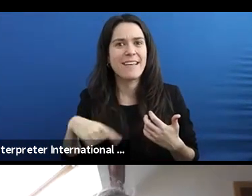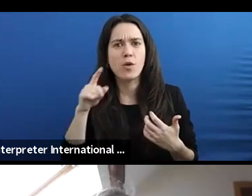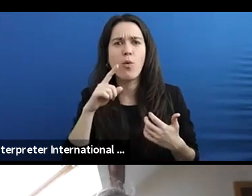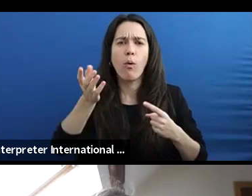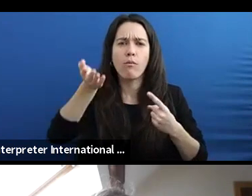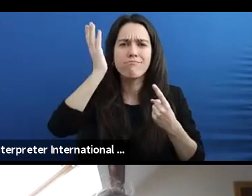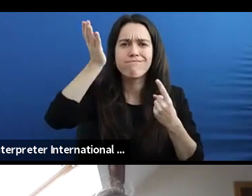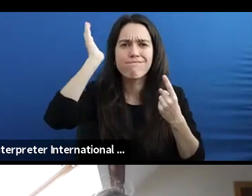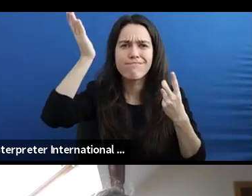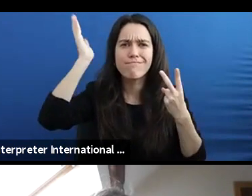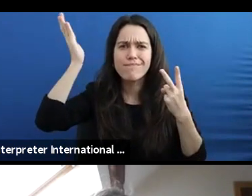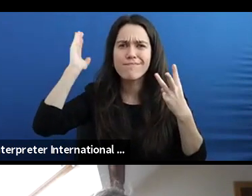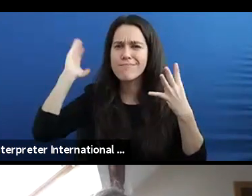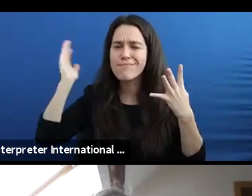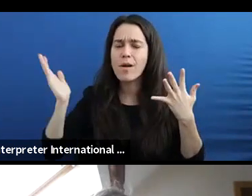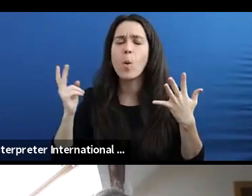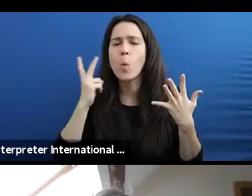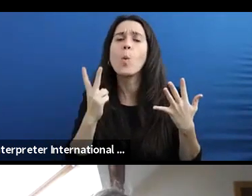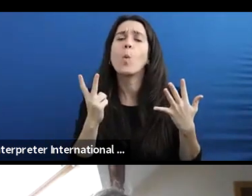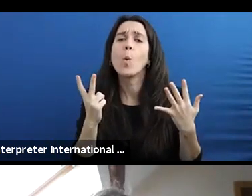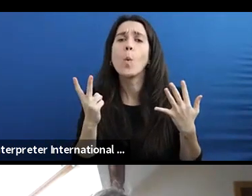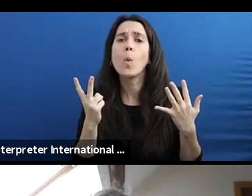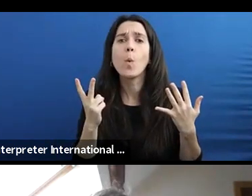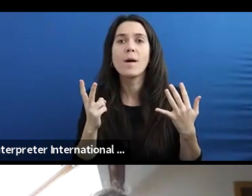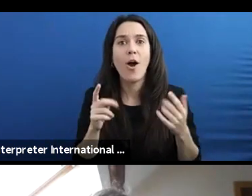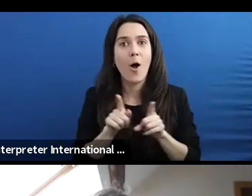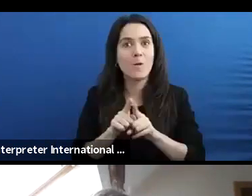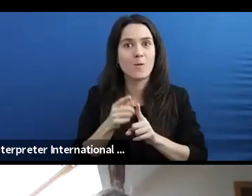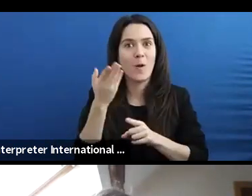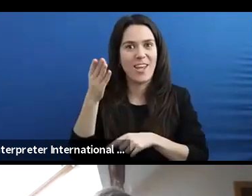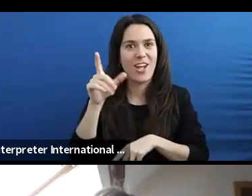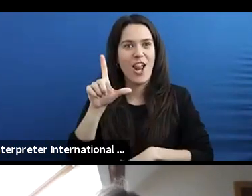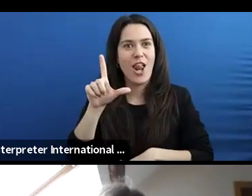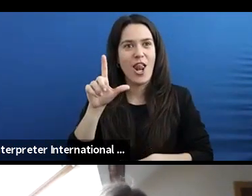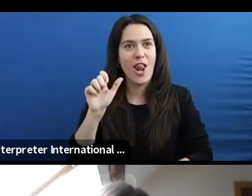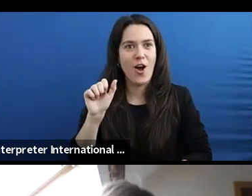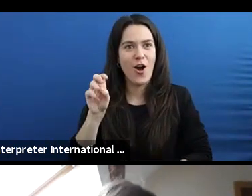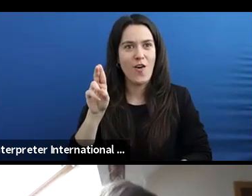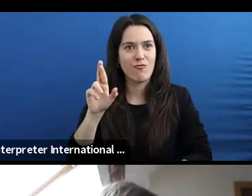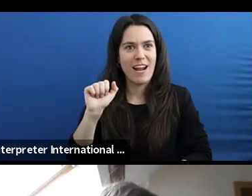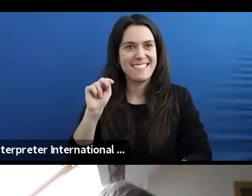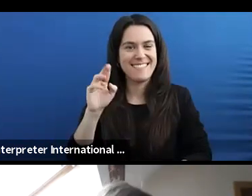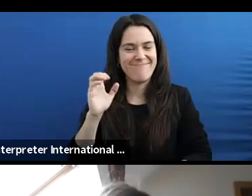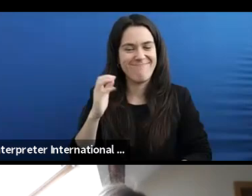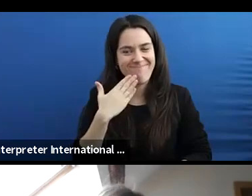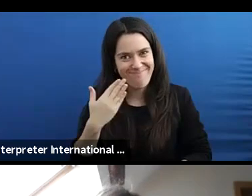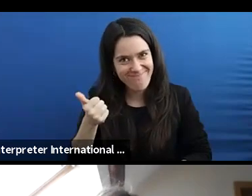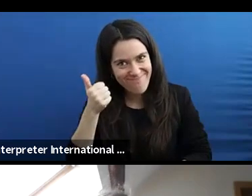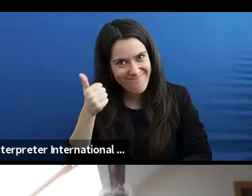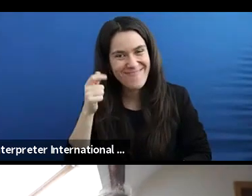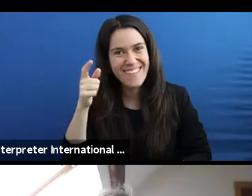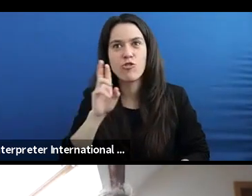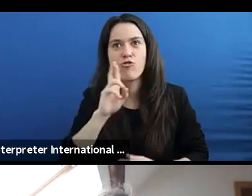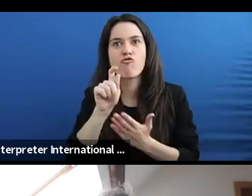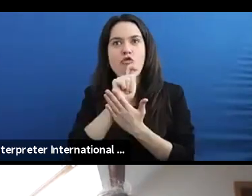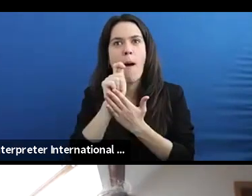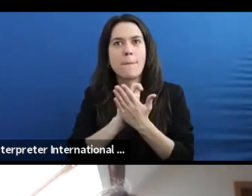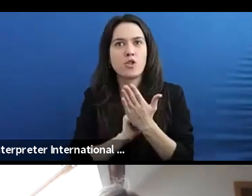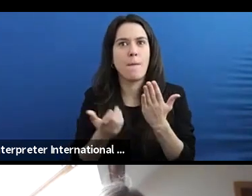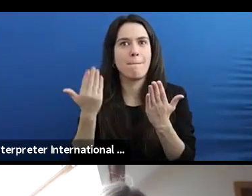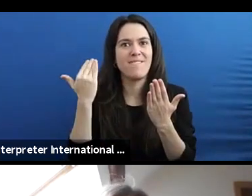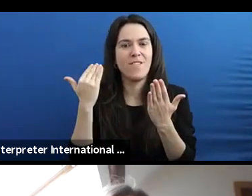that were made, and it's good to see Laurence here in this meeting as well, since she was the rapporteur for the initiative